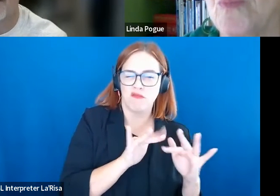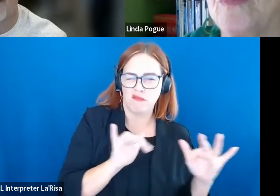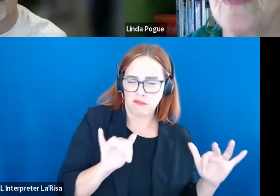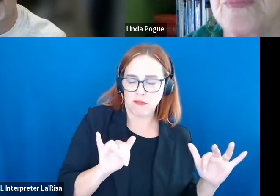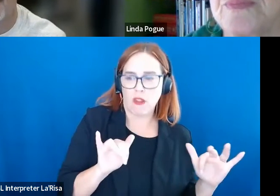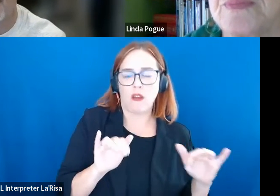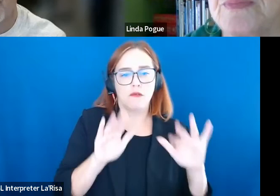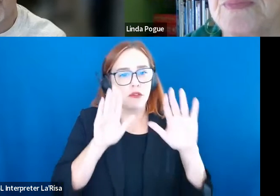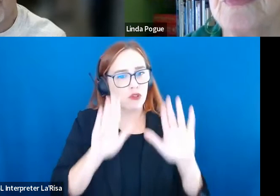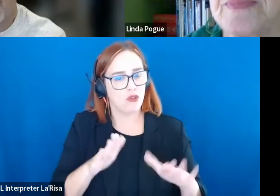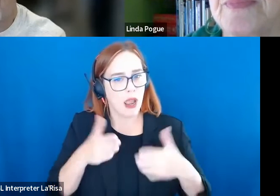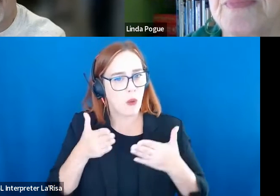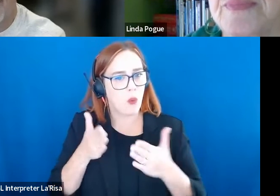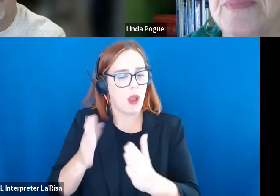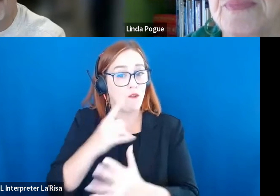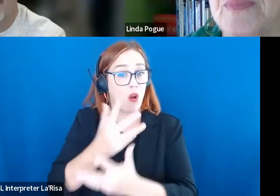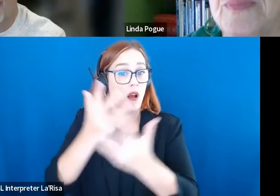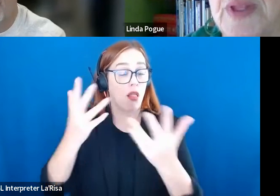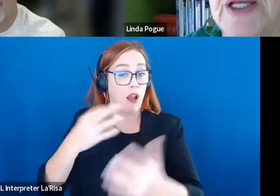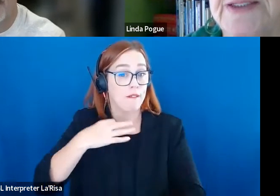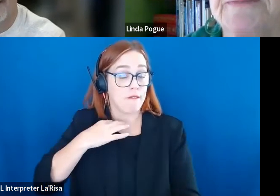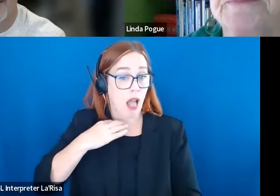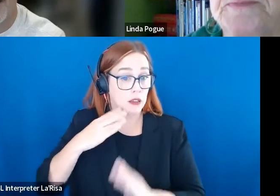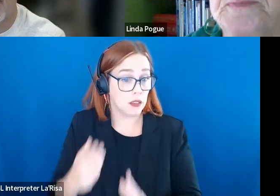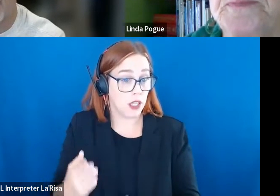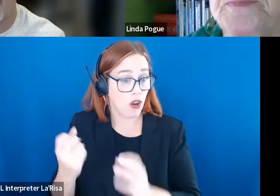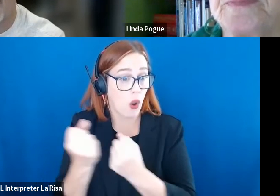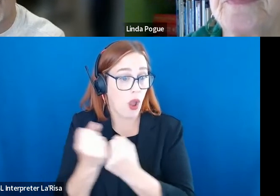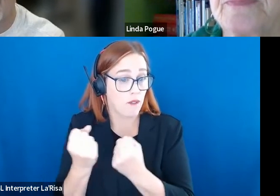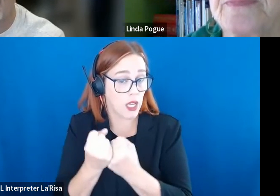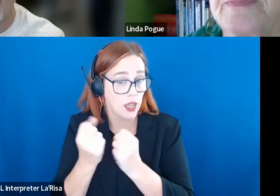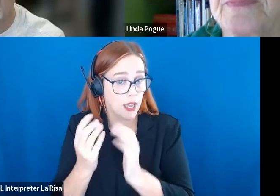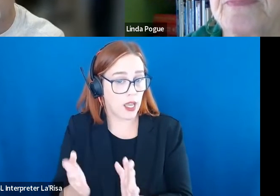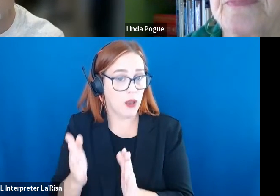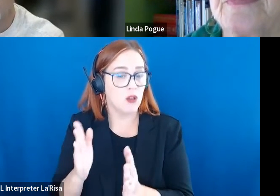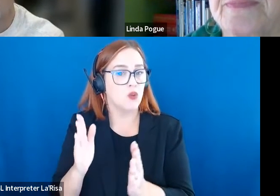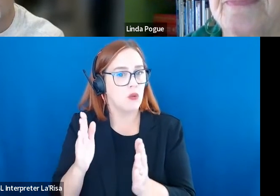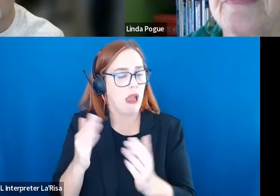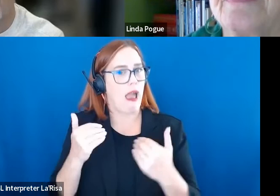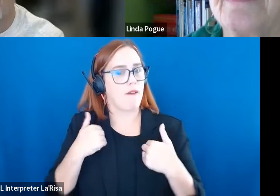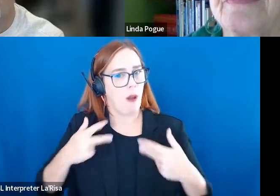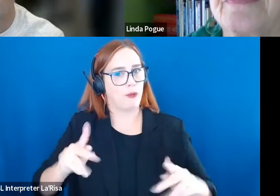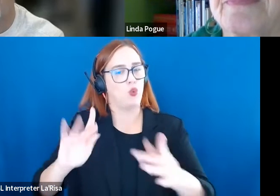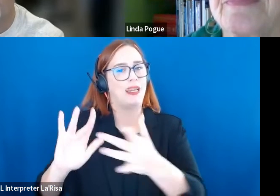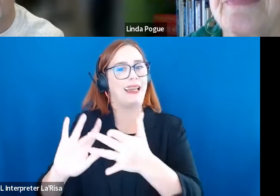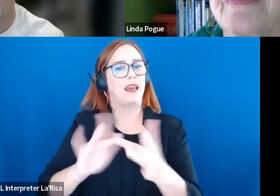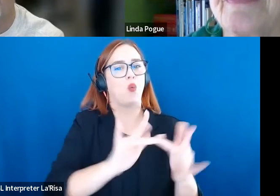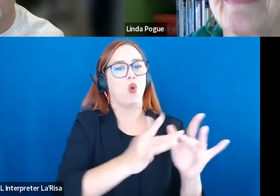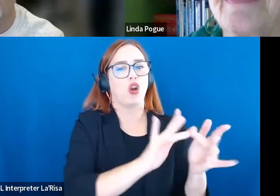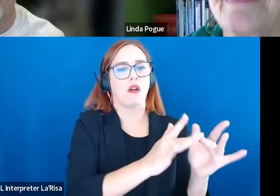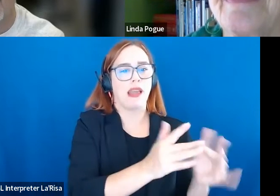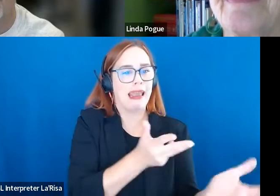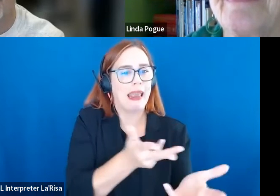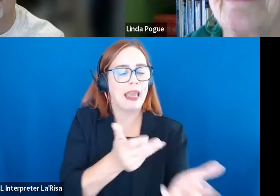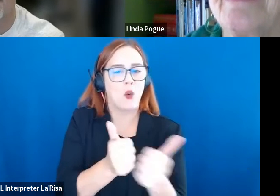a lot of volunteers, advocates, really to network and engage around some of the voting issues